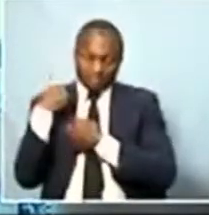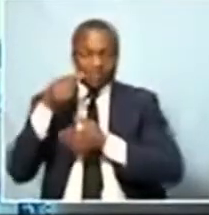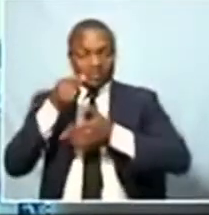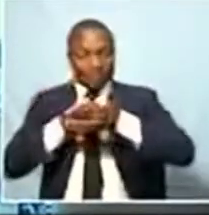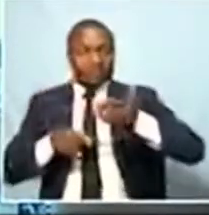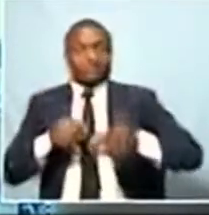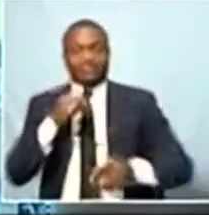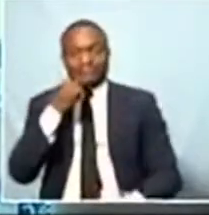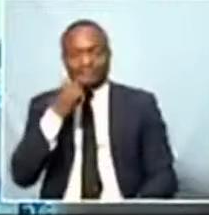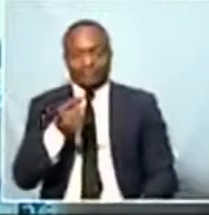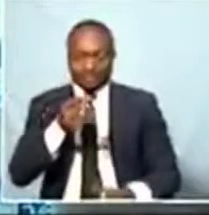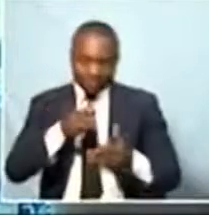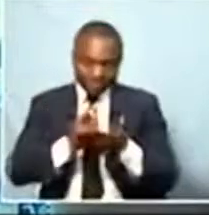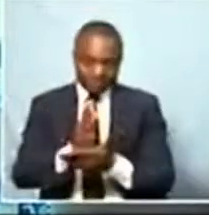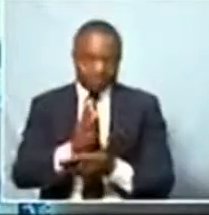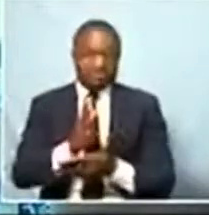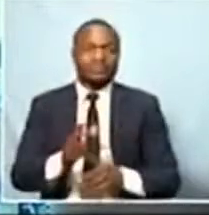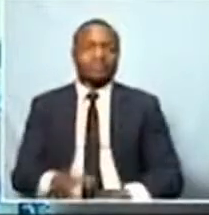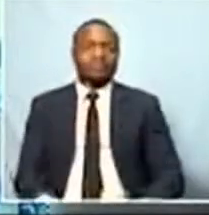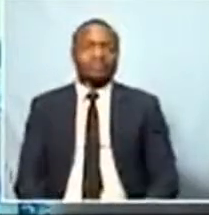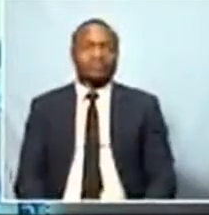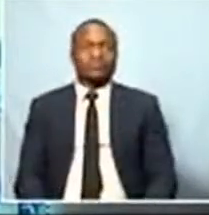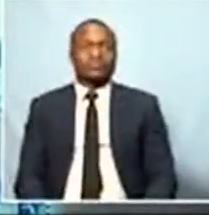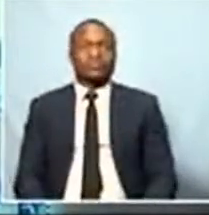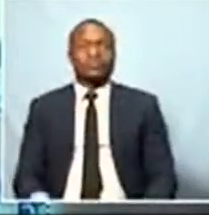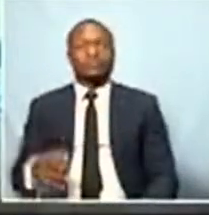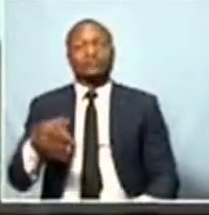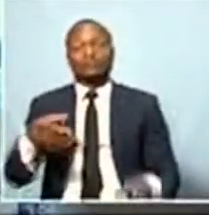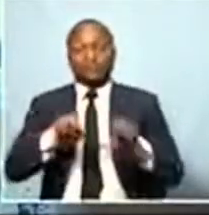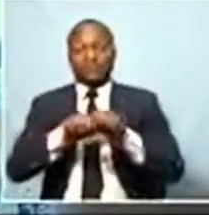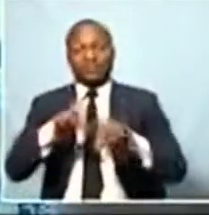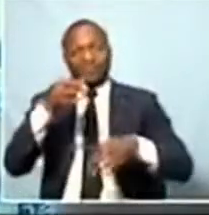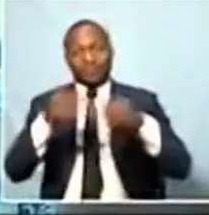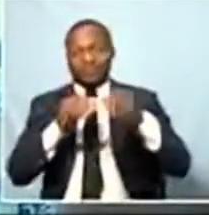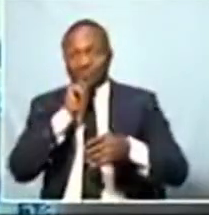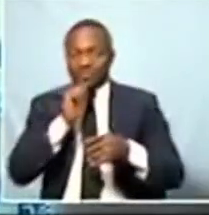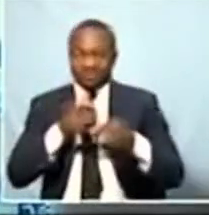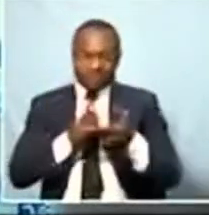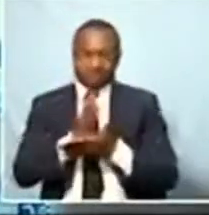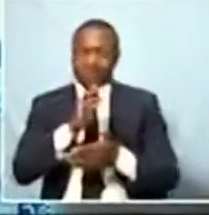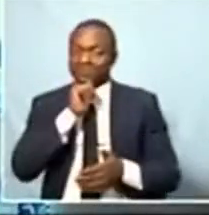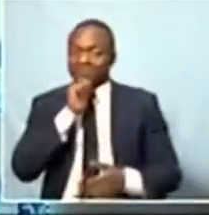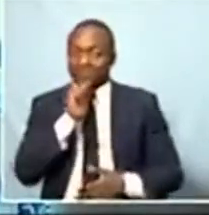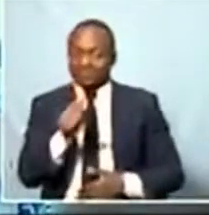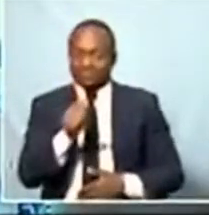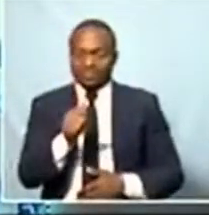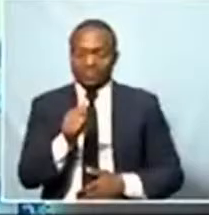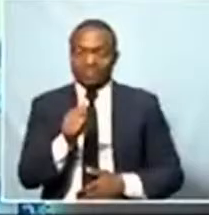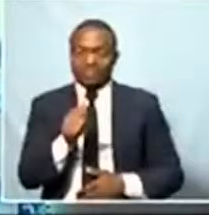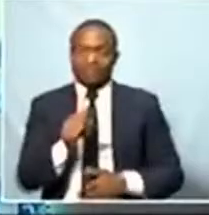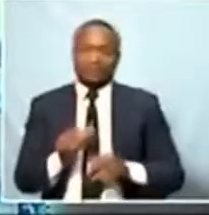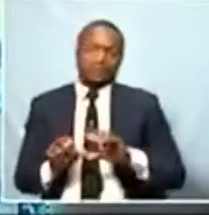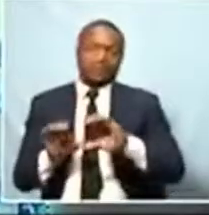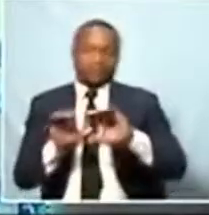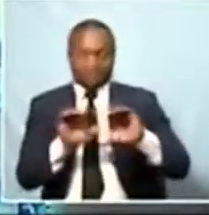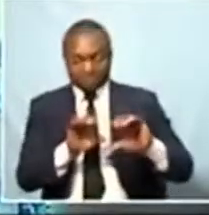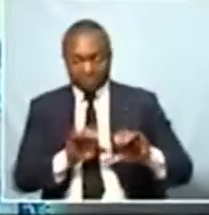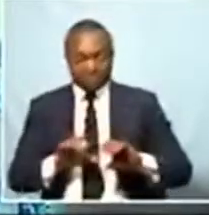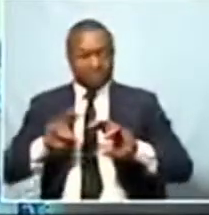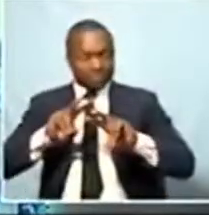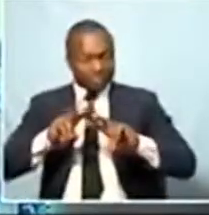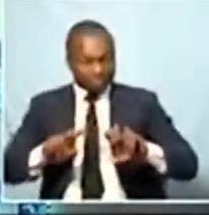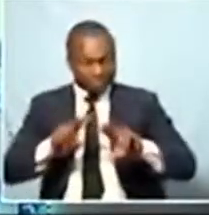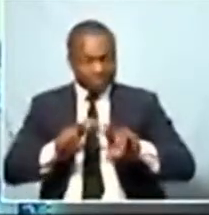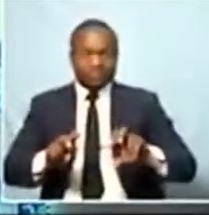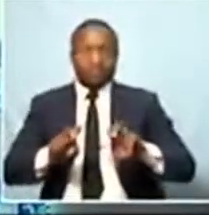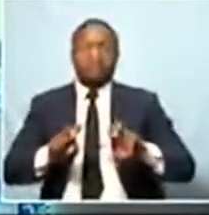said is correct, even if it is not correct because we have not carried out our investigations properly. So I